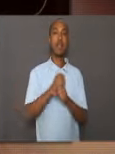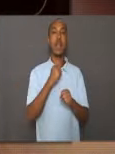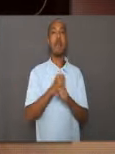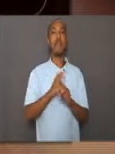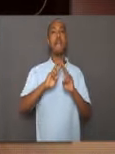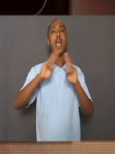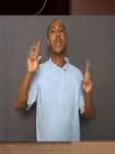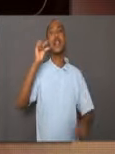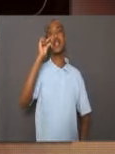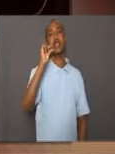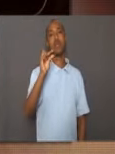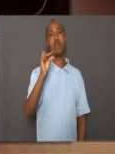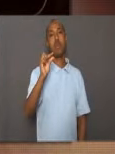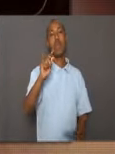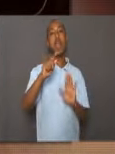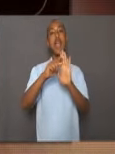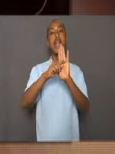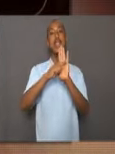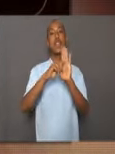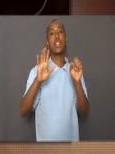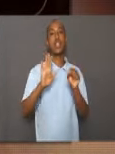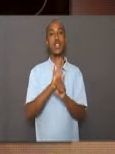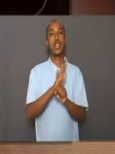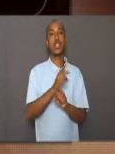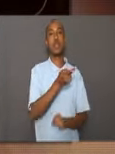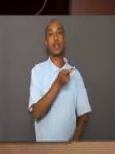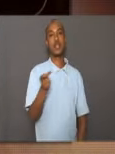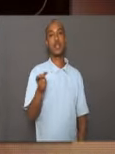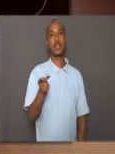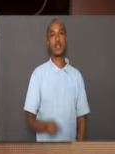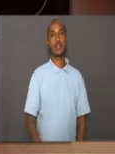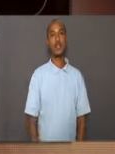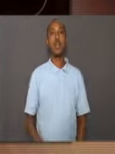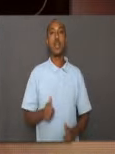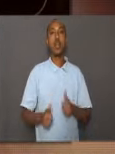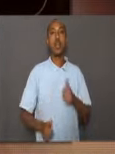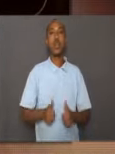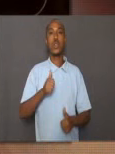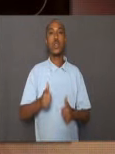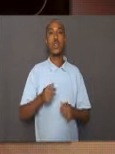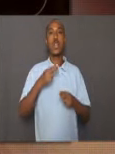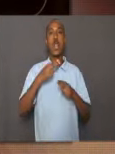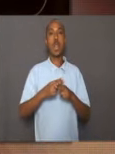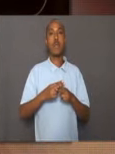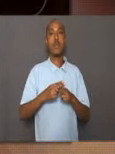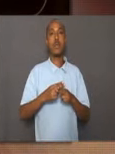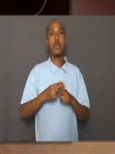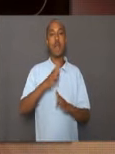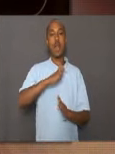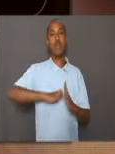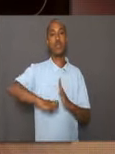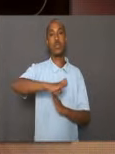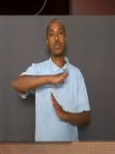very small negatively charged particles, which he named